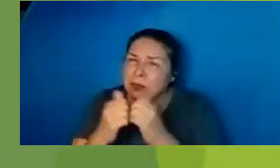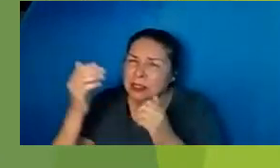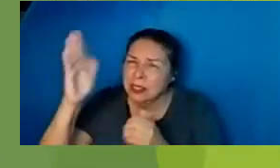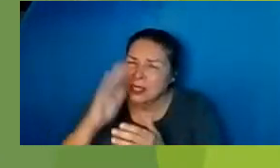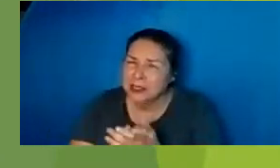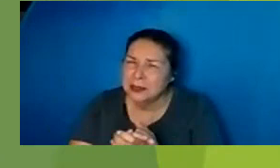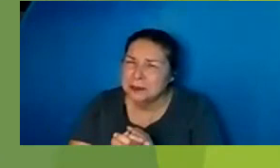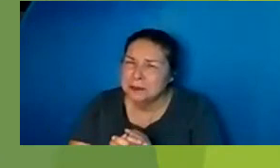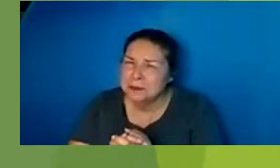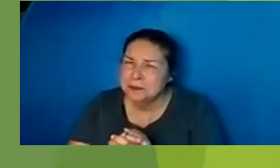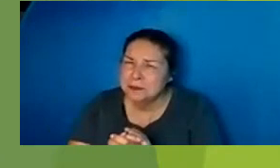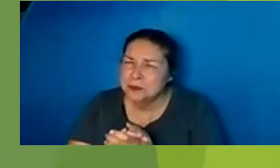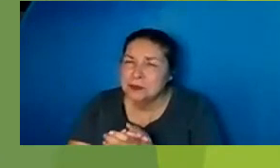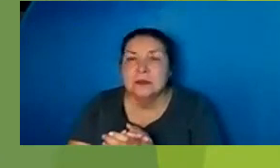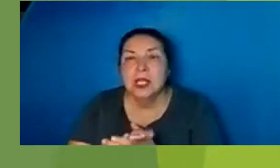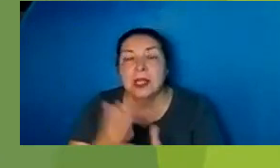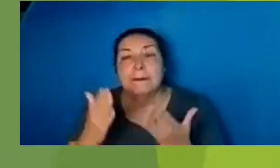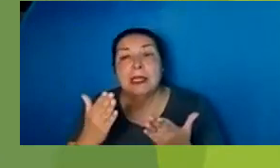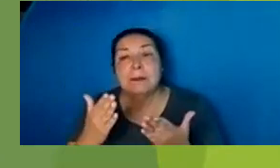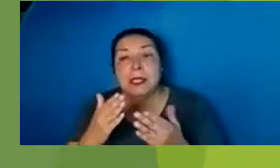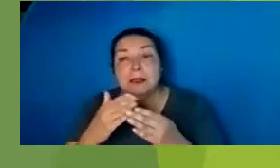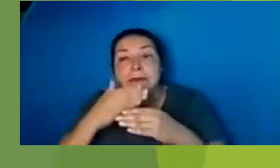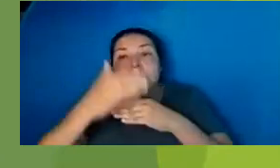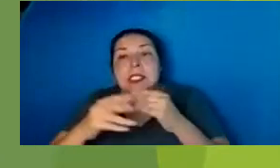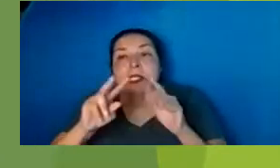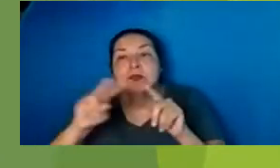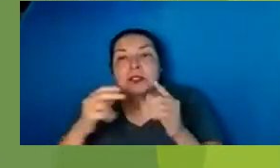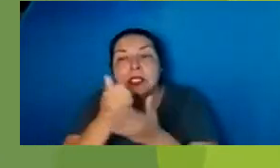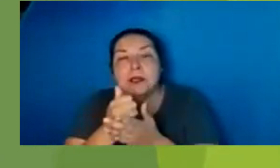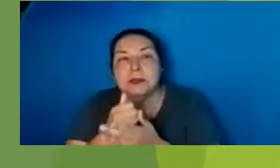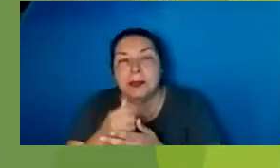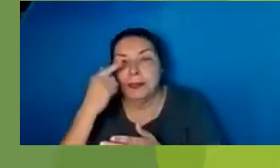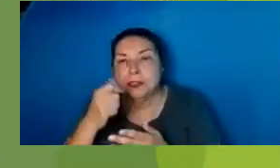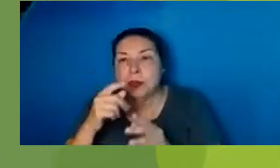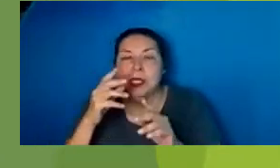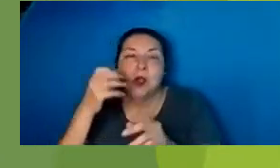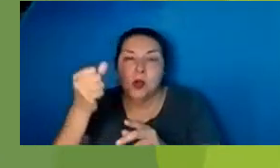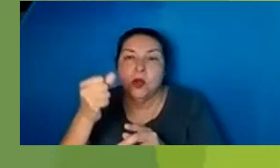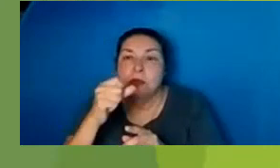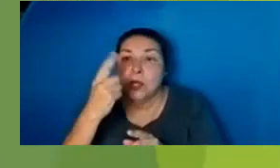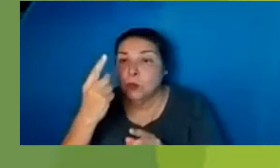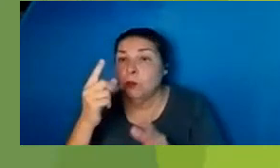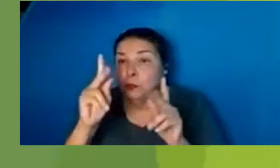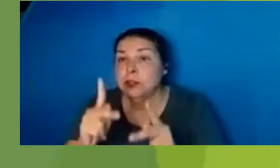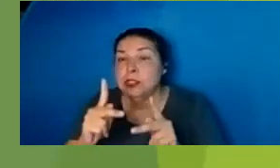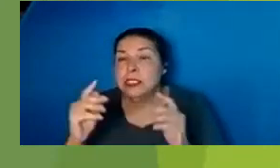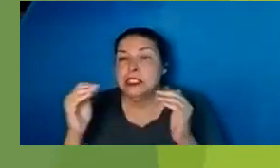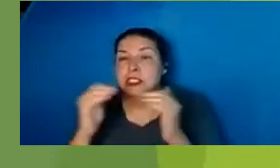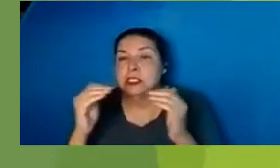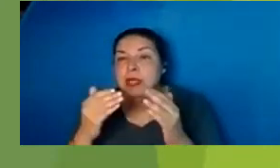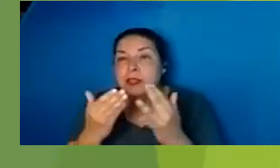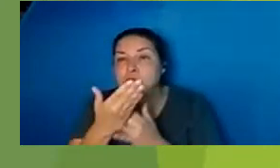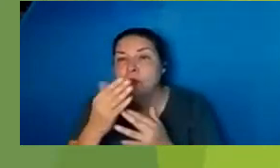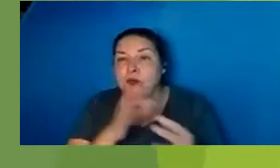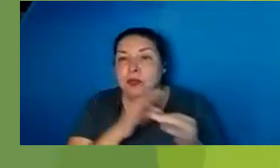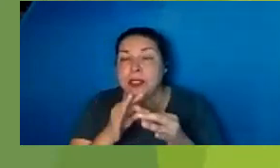Perhaps the following verse will help us. For we hold that one is justified by faith, apart from the works of